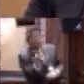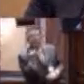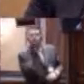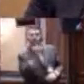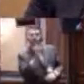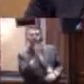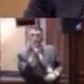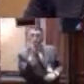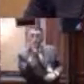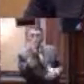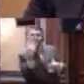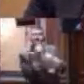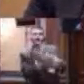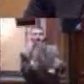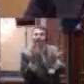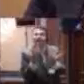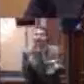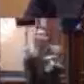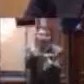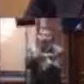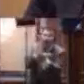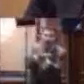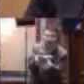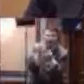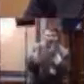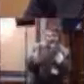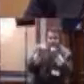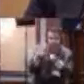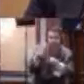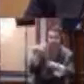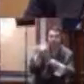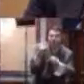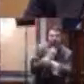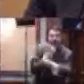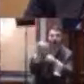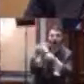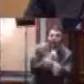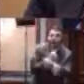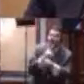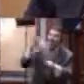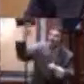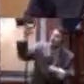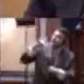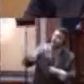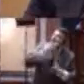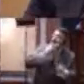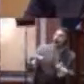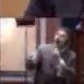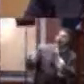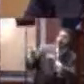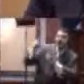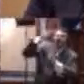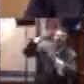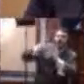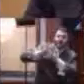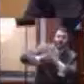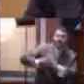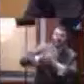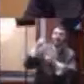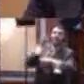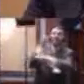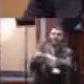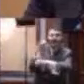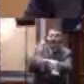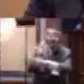are given to those refugees in terms of education, residency, health, otherwise would have an